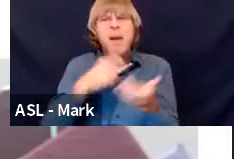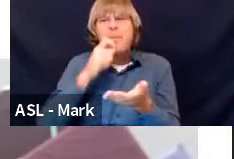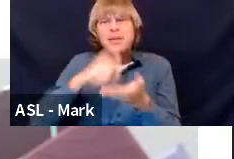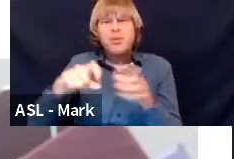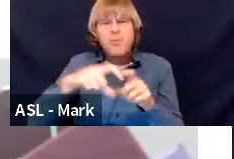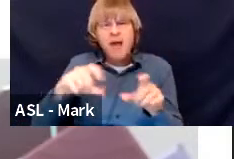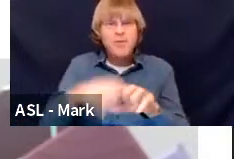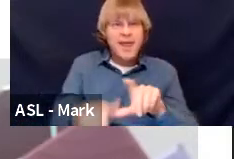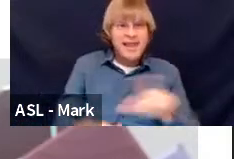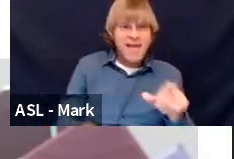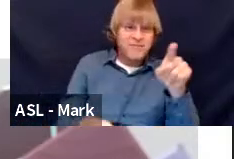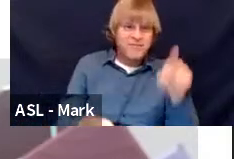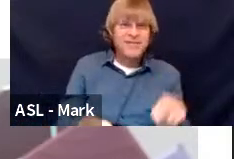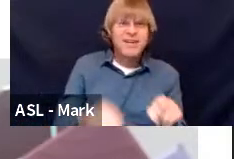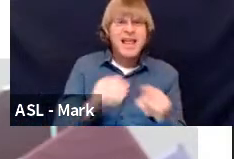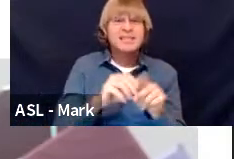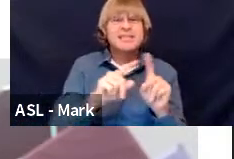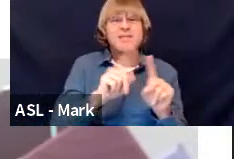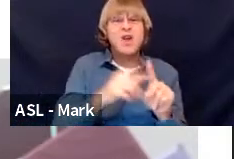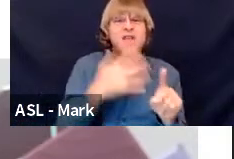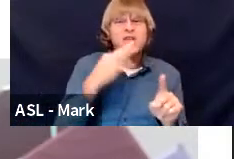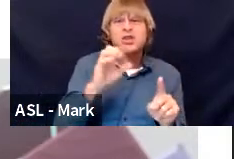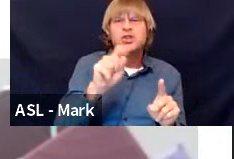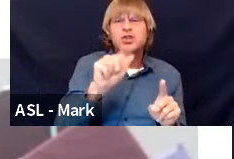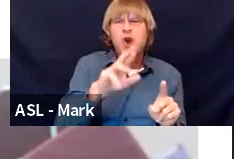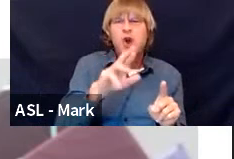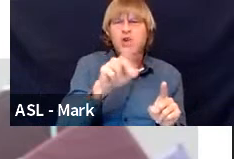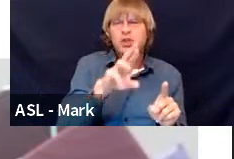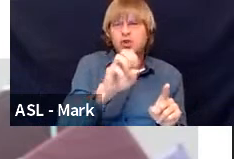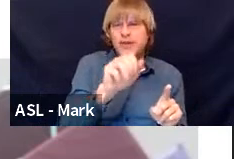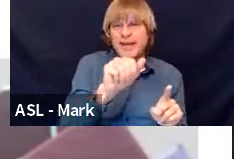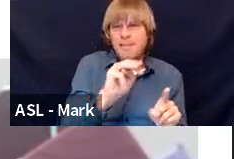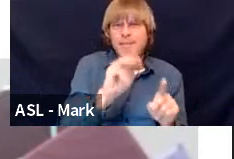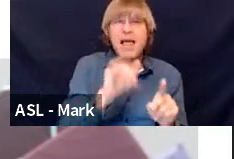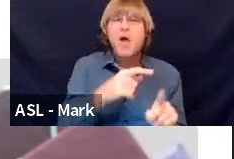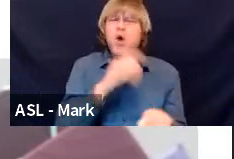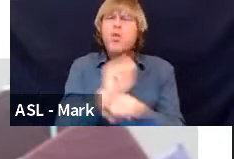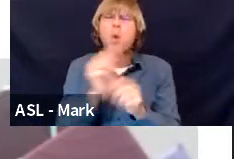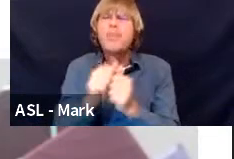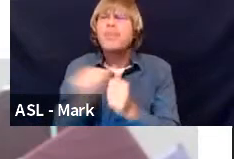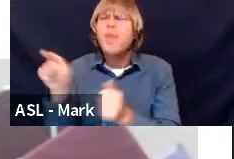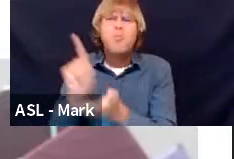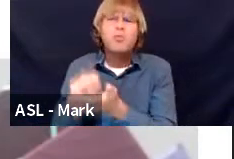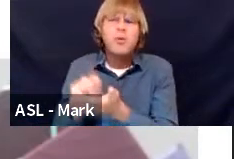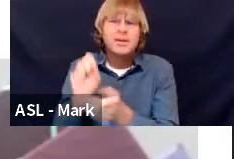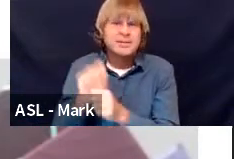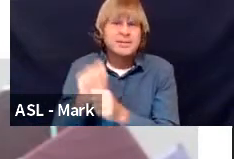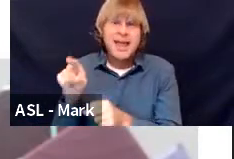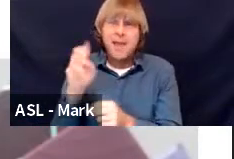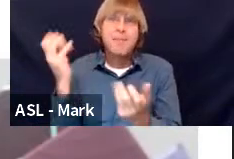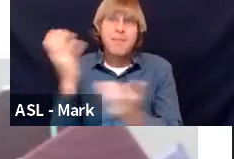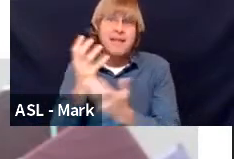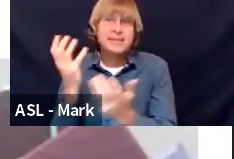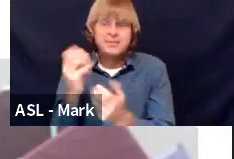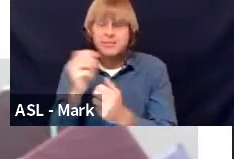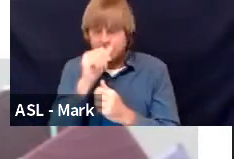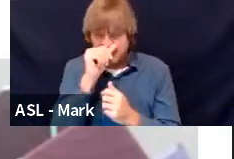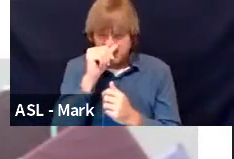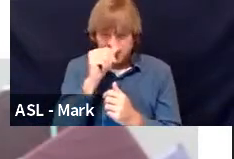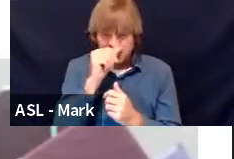left side in a couple shades of Star Dream. And this is where I say work with your printers because they can be amazing.